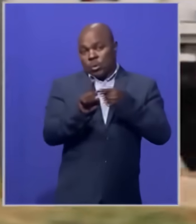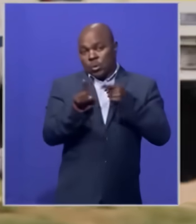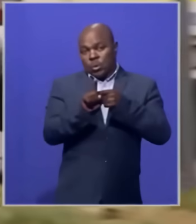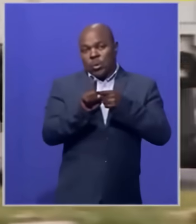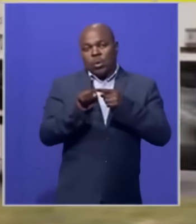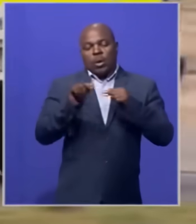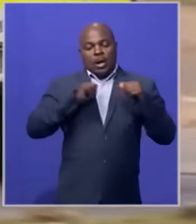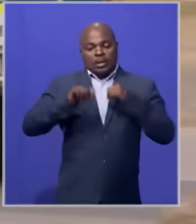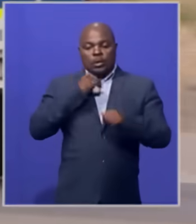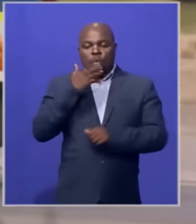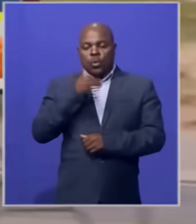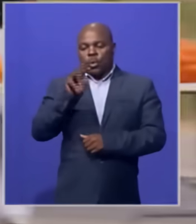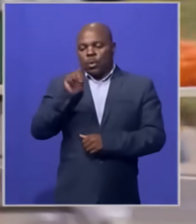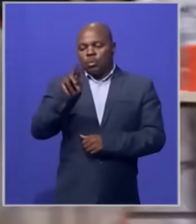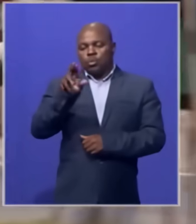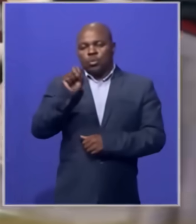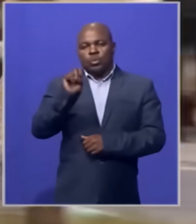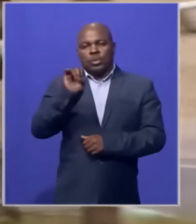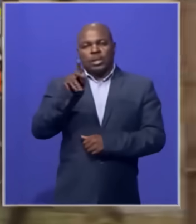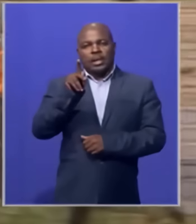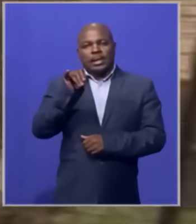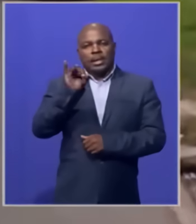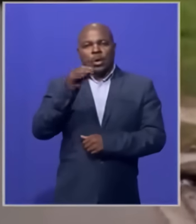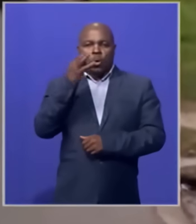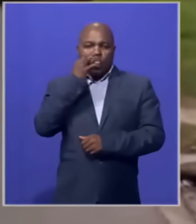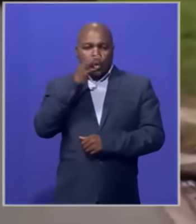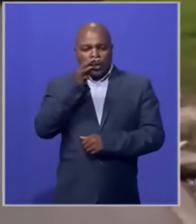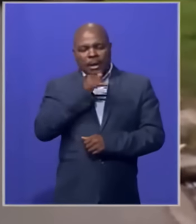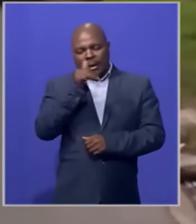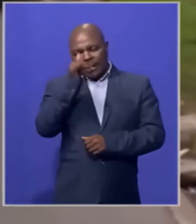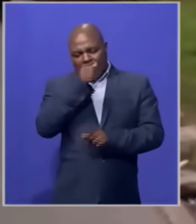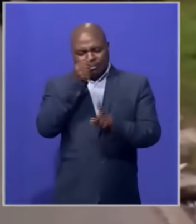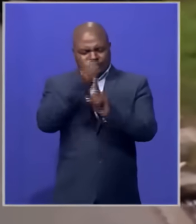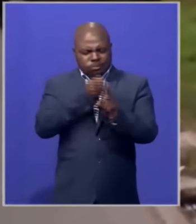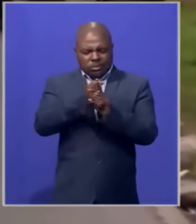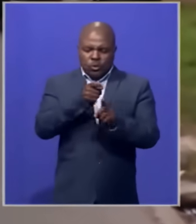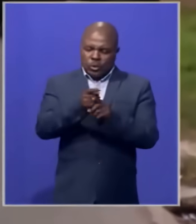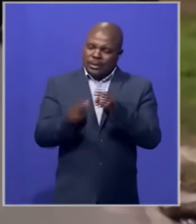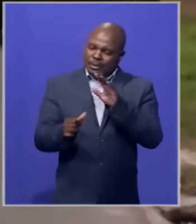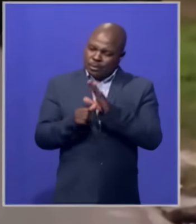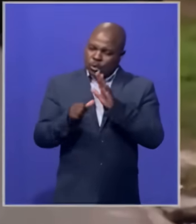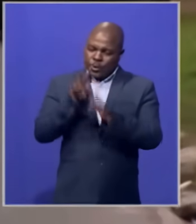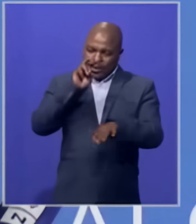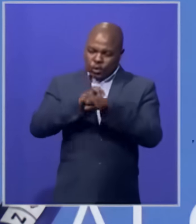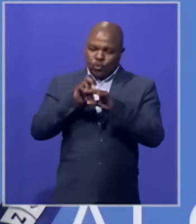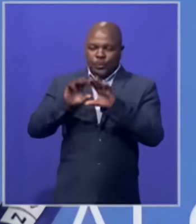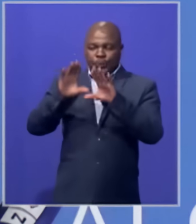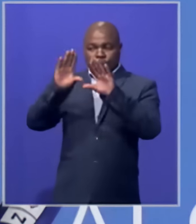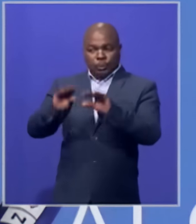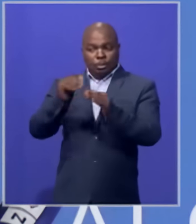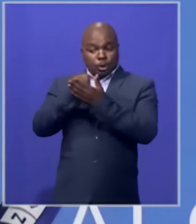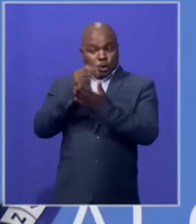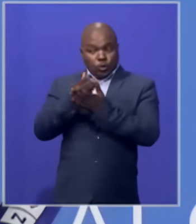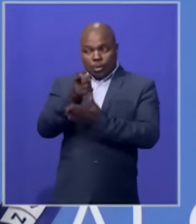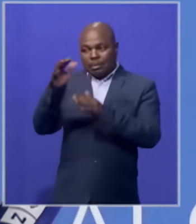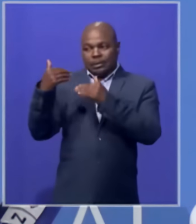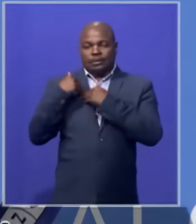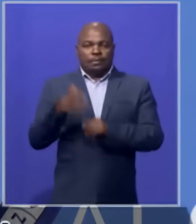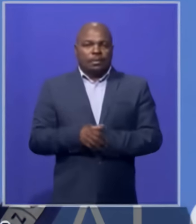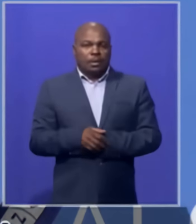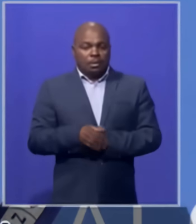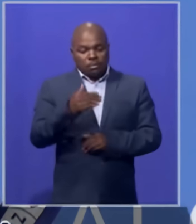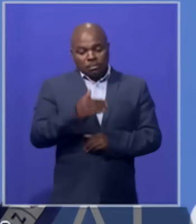Mosikidi o ile fa sebopego sa go lwantšhana le bosenyi le go netefaletša badudi polokego. We are in the midst of our safer festive